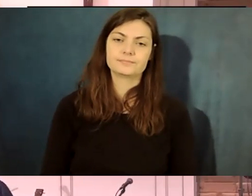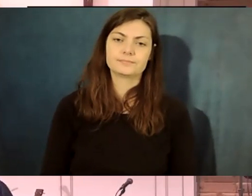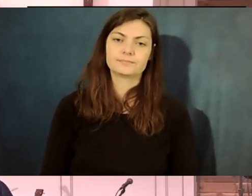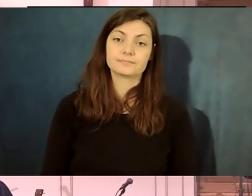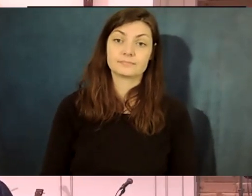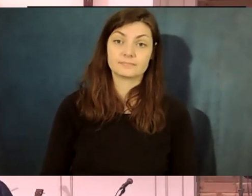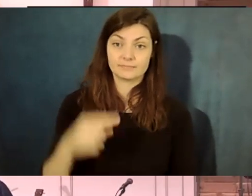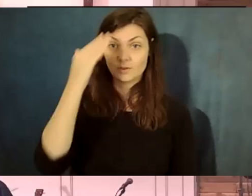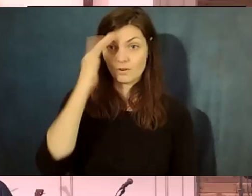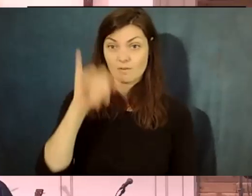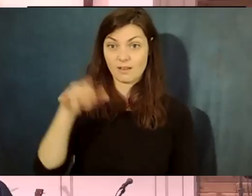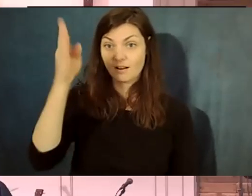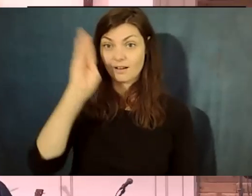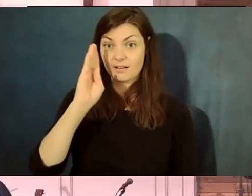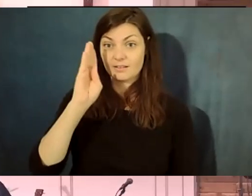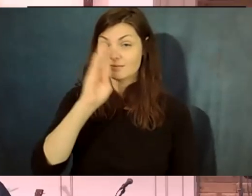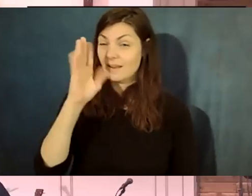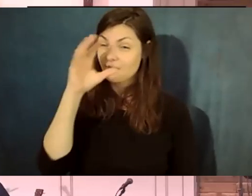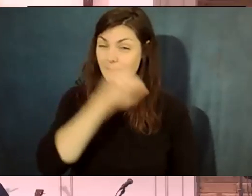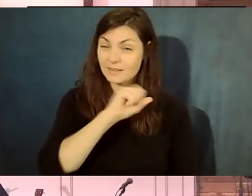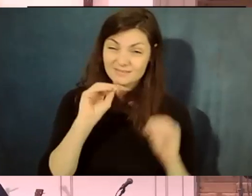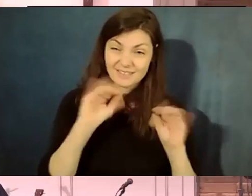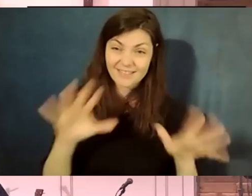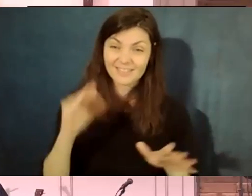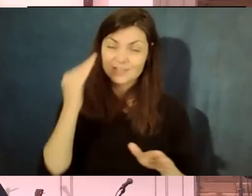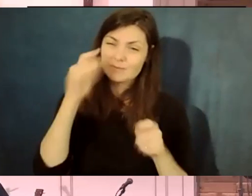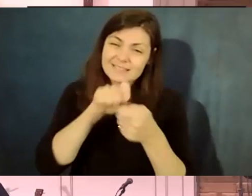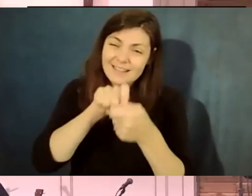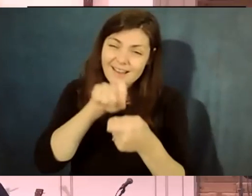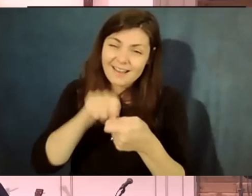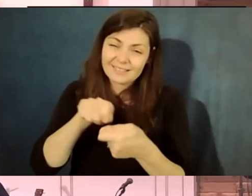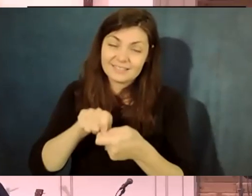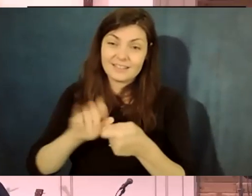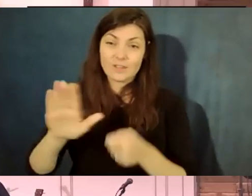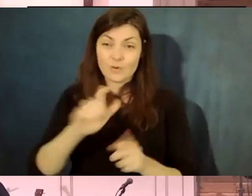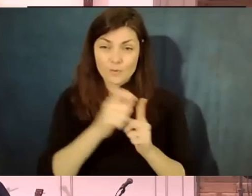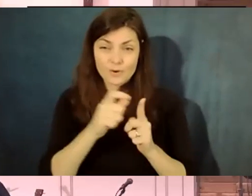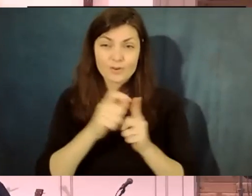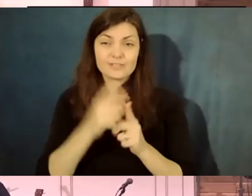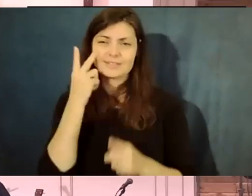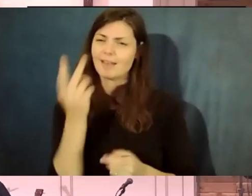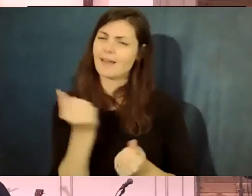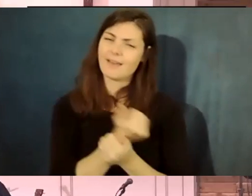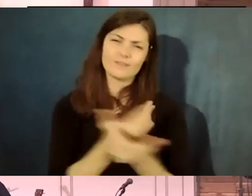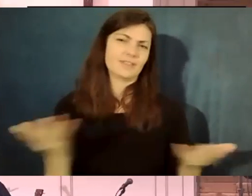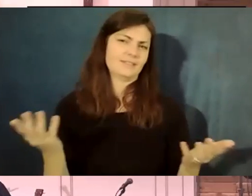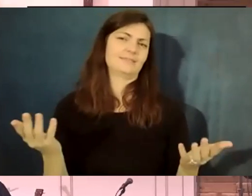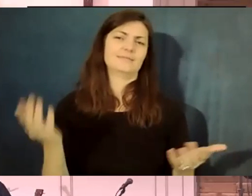Do you know that God never misses anything? Did you see how he recounted everything that happened exactly? Even the words they spoke. Why? Because God sees